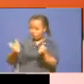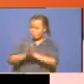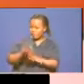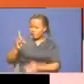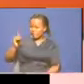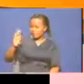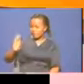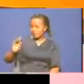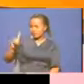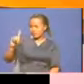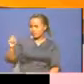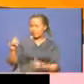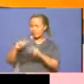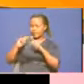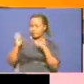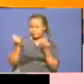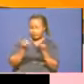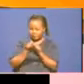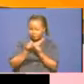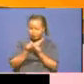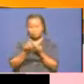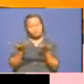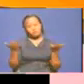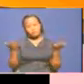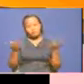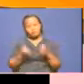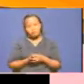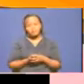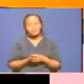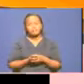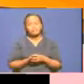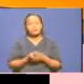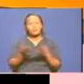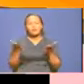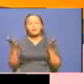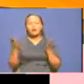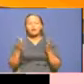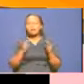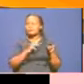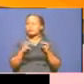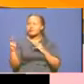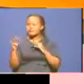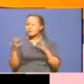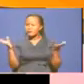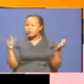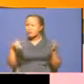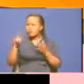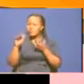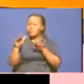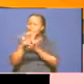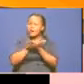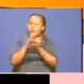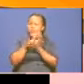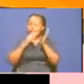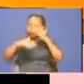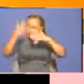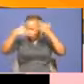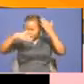Yes. Yeah. Okay. So let's shift a bit and move into now your area of specialty, which is